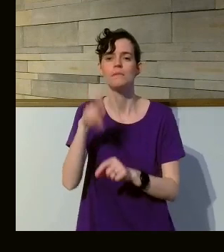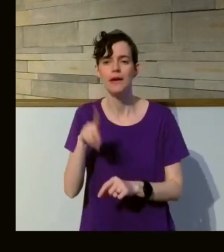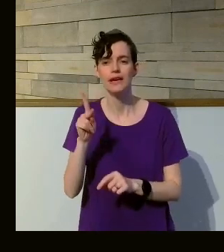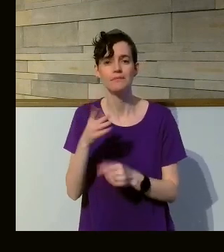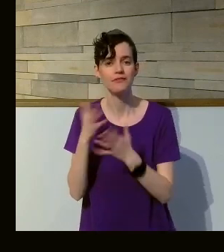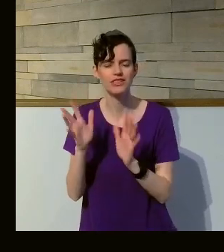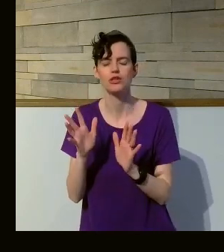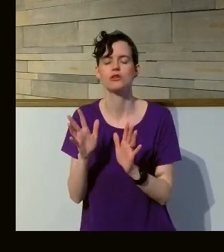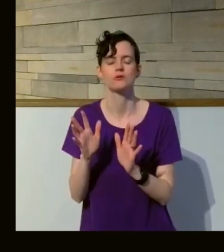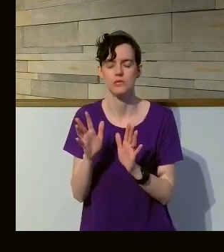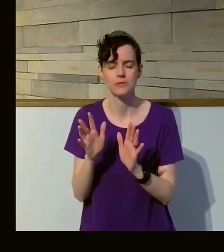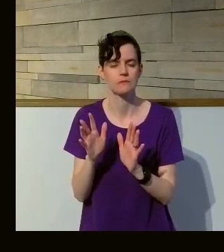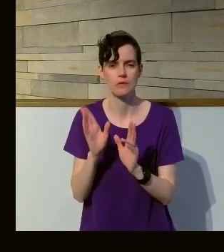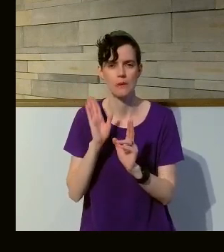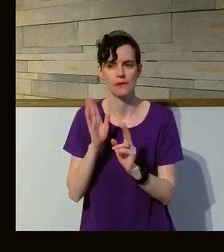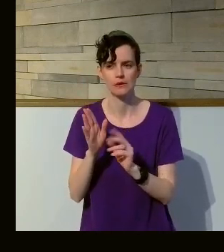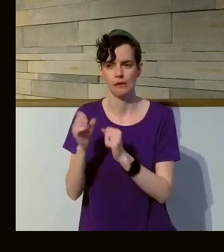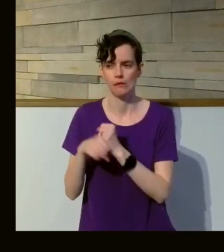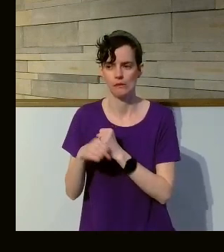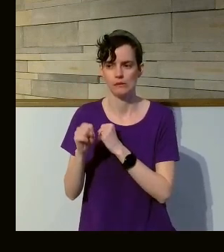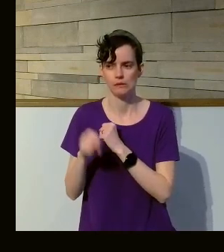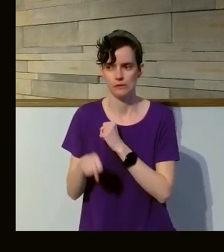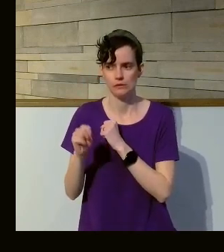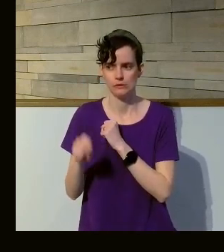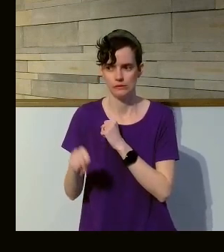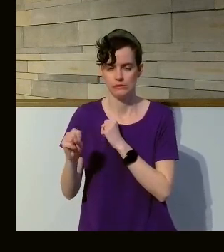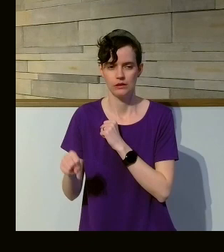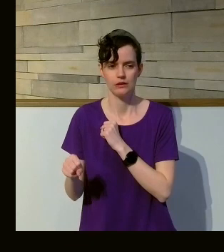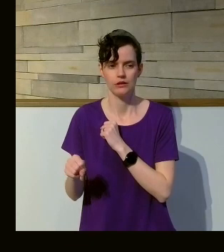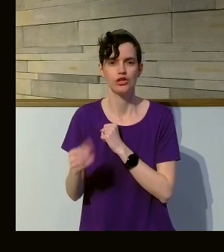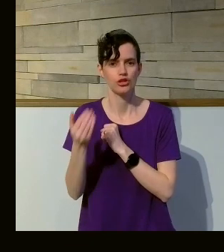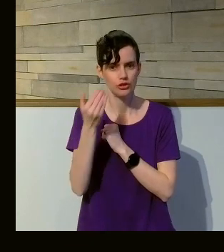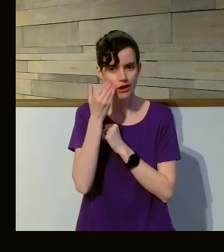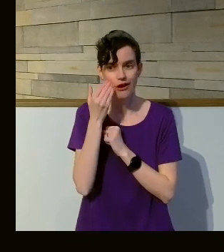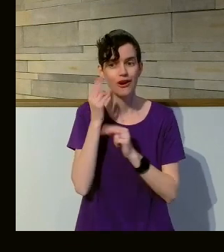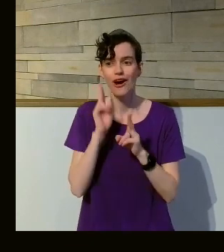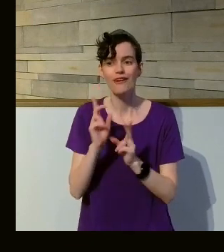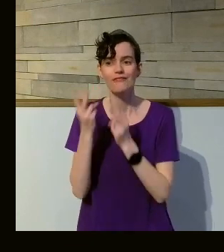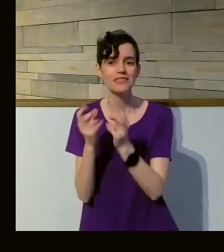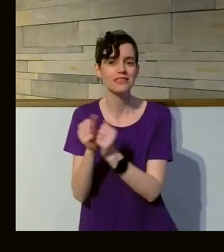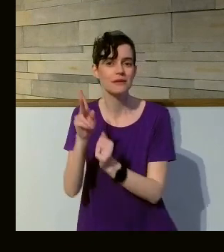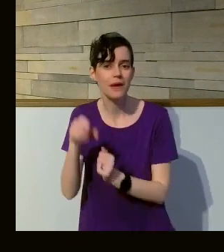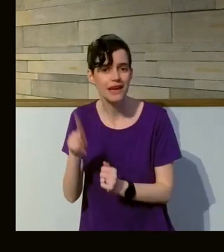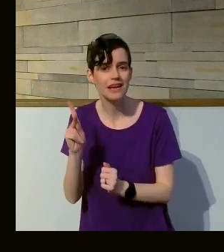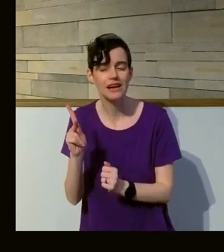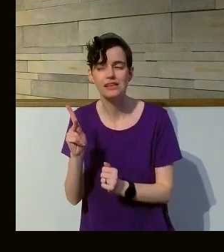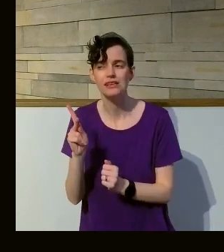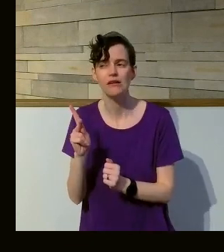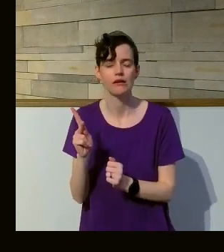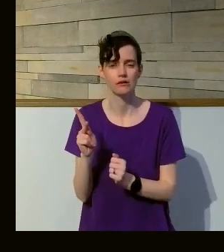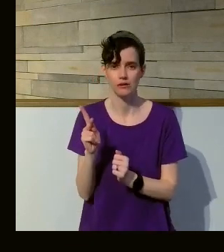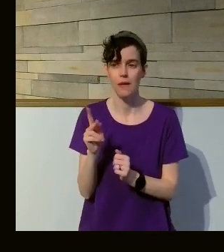over. No. I mean, you've been teased enough with the quick visit to the bank, right, that